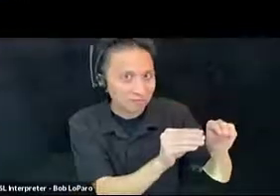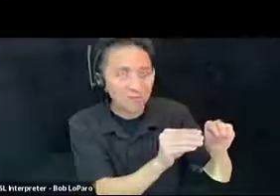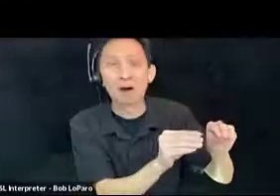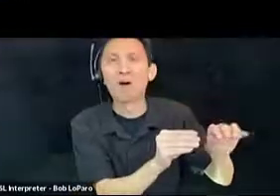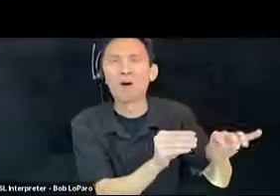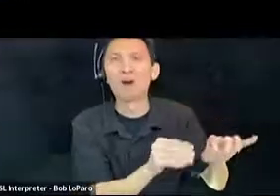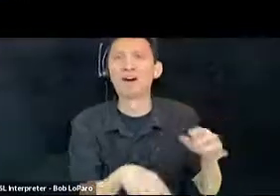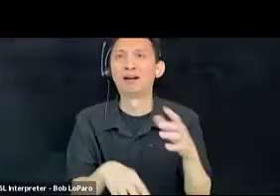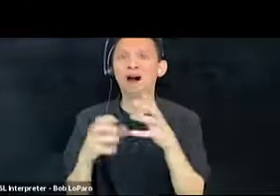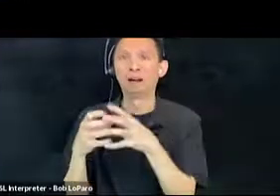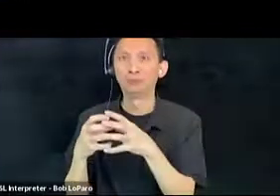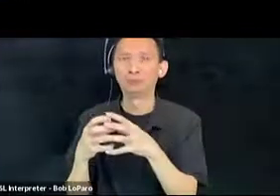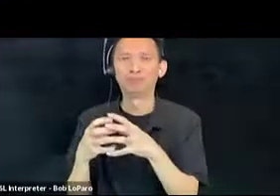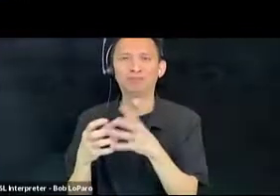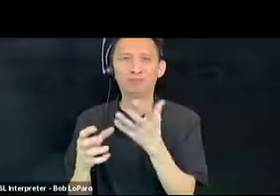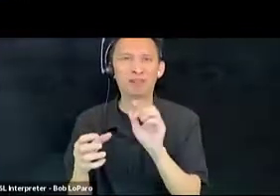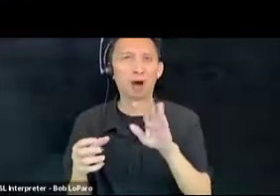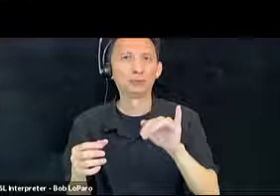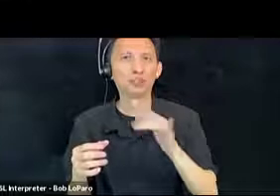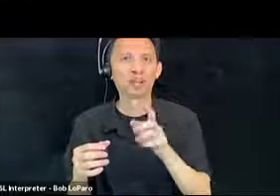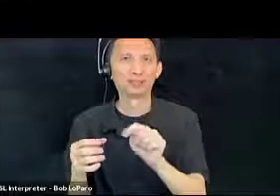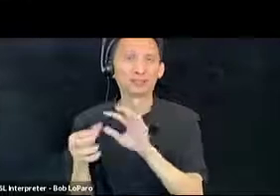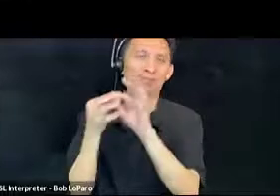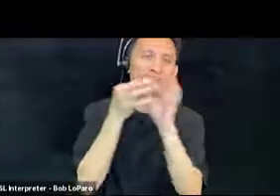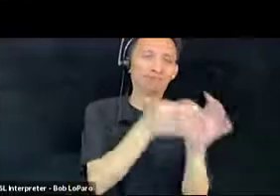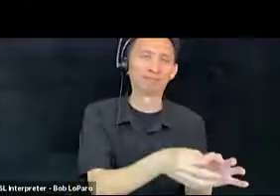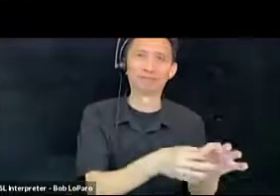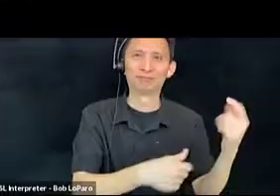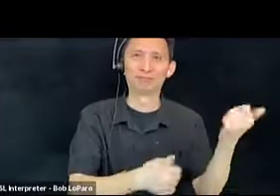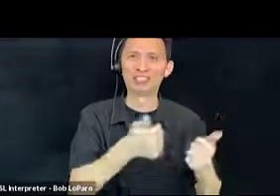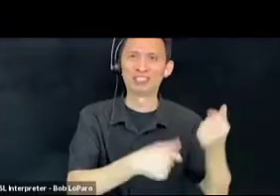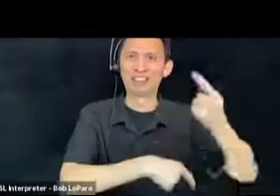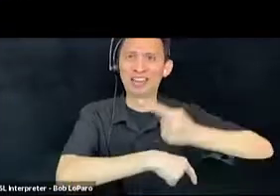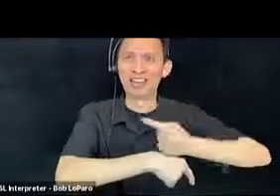and starts to reinforce the days of the week as well.